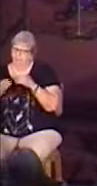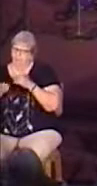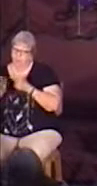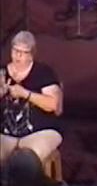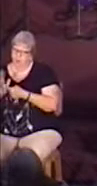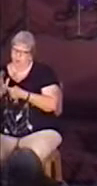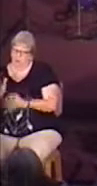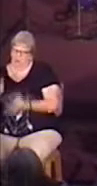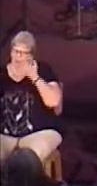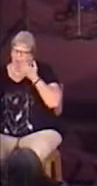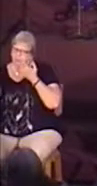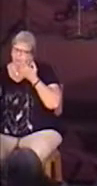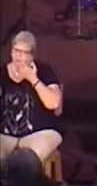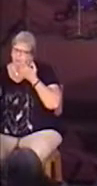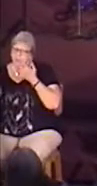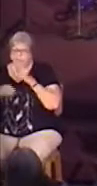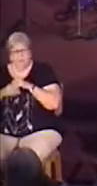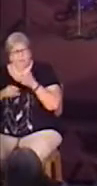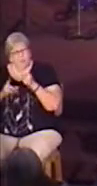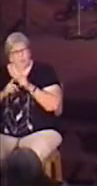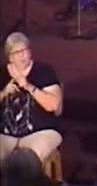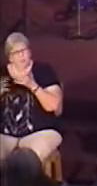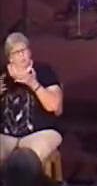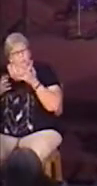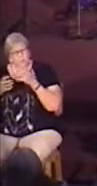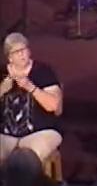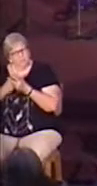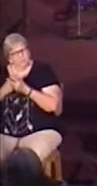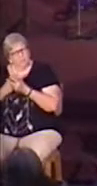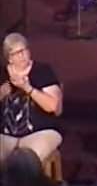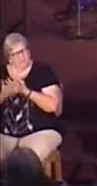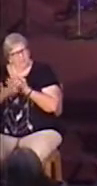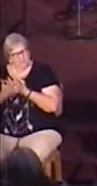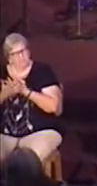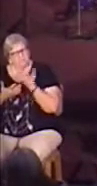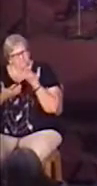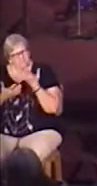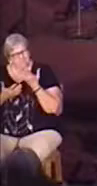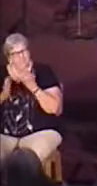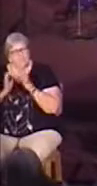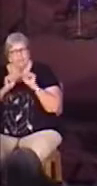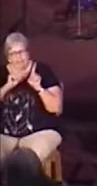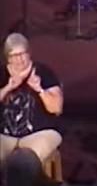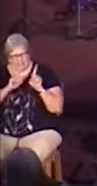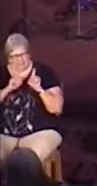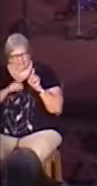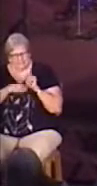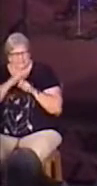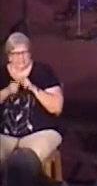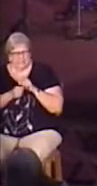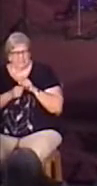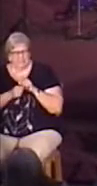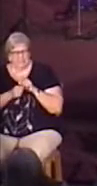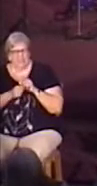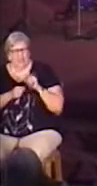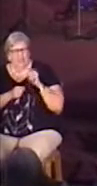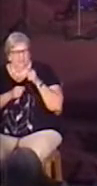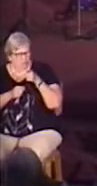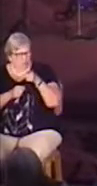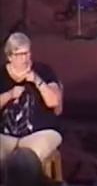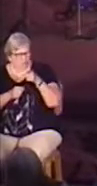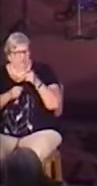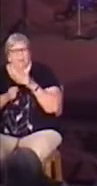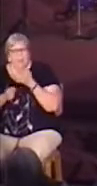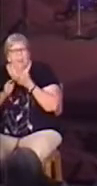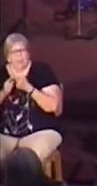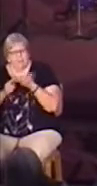anger. In other words, you want to figure out the facts. You want to ask rather than accuse. You want to gather the